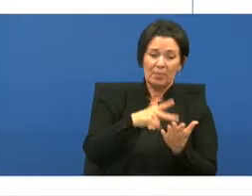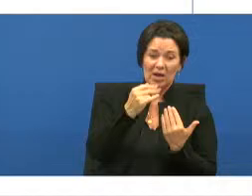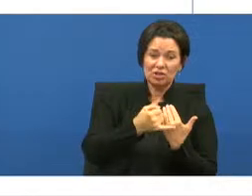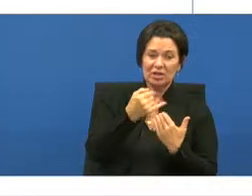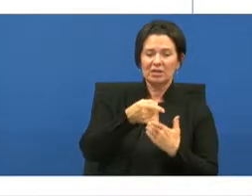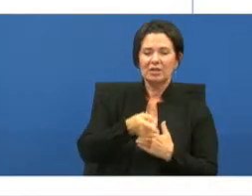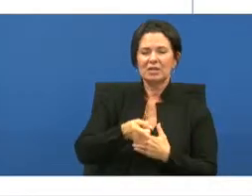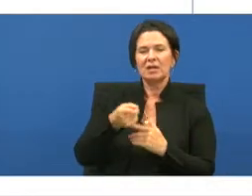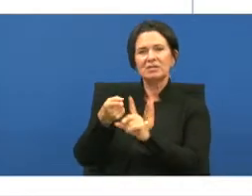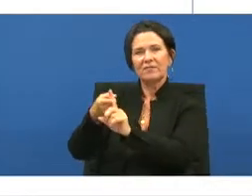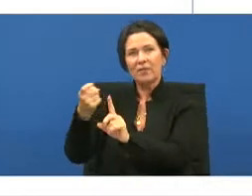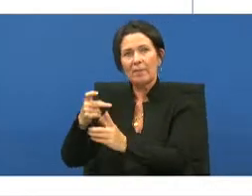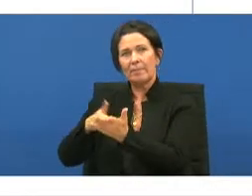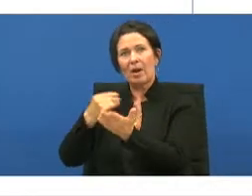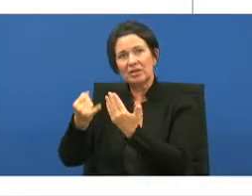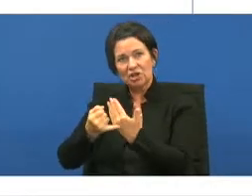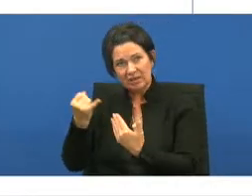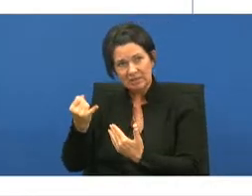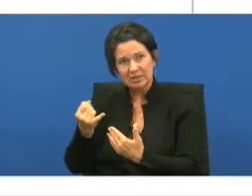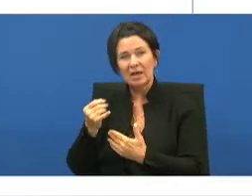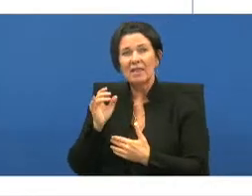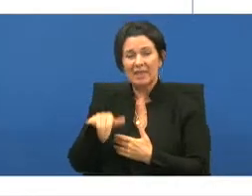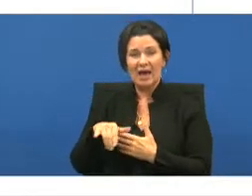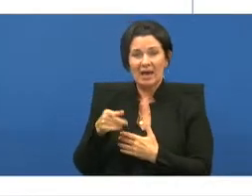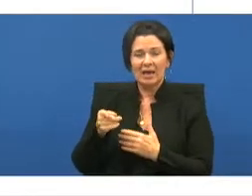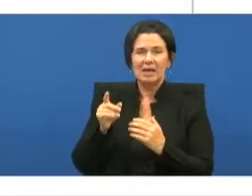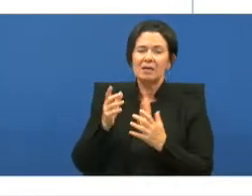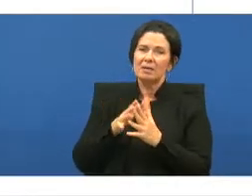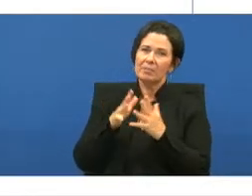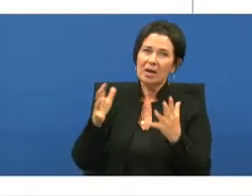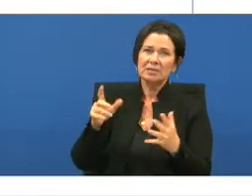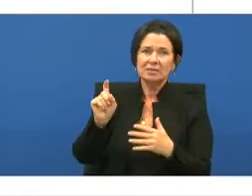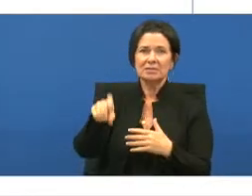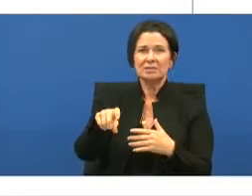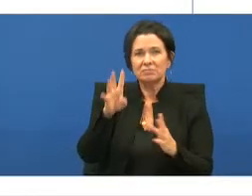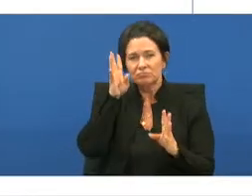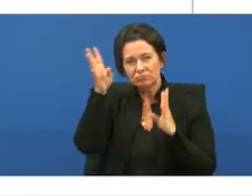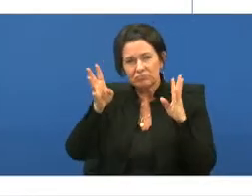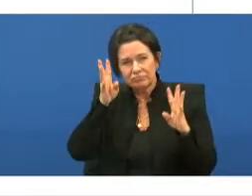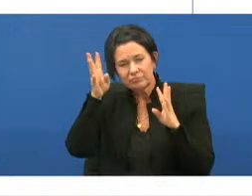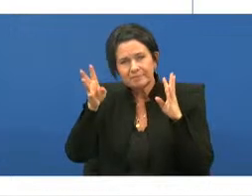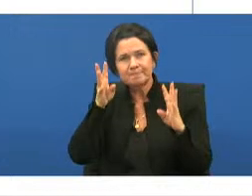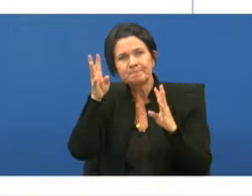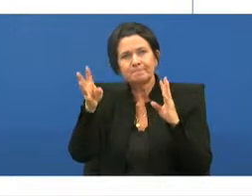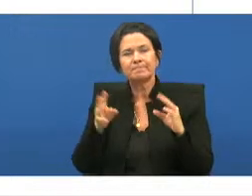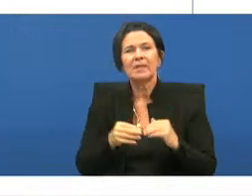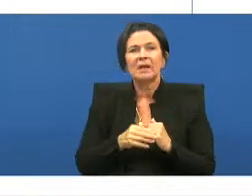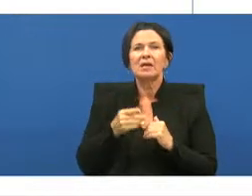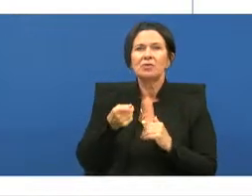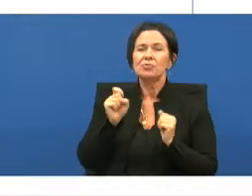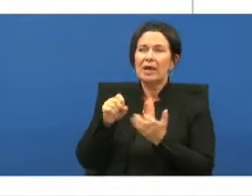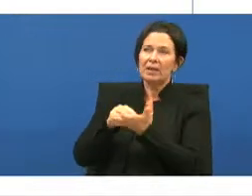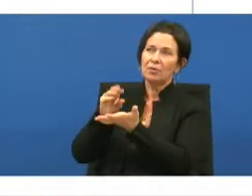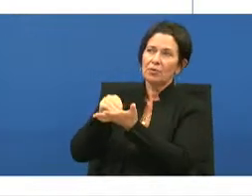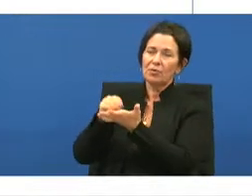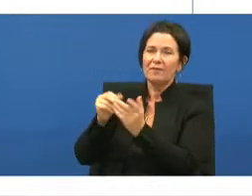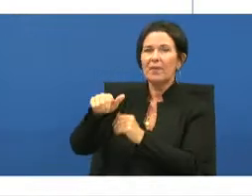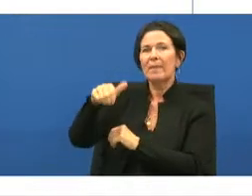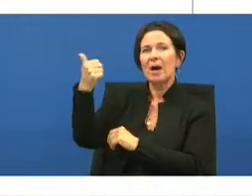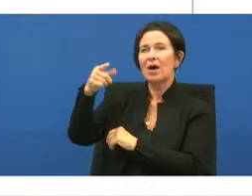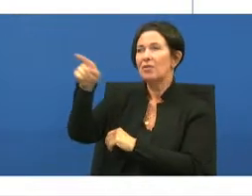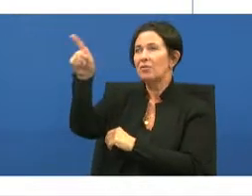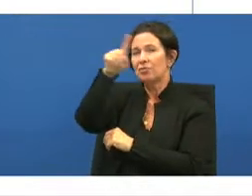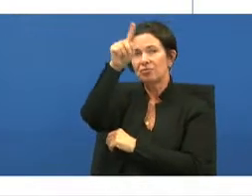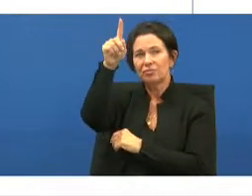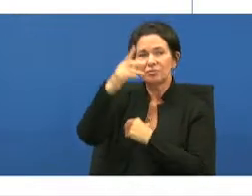And so that takes a lot of creativity and has been done many other places. And so we're going to model those best models from around the country to help figure that